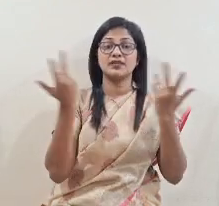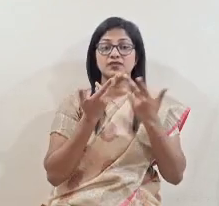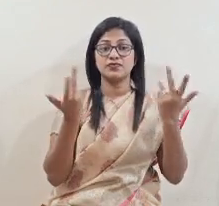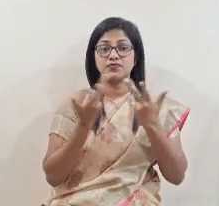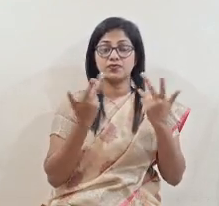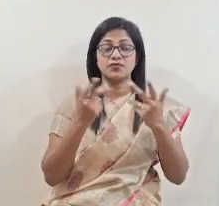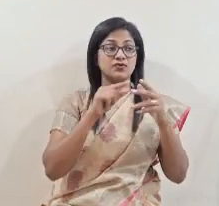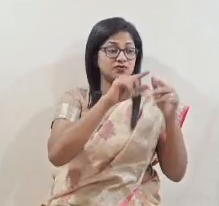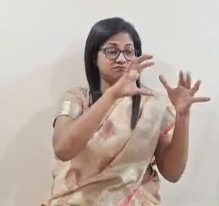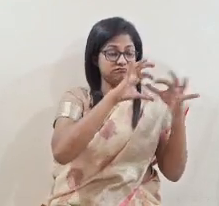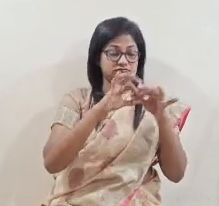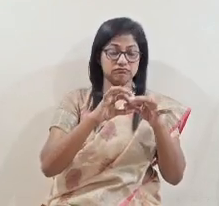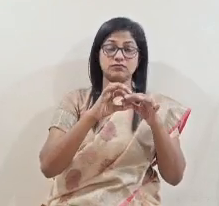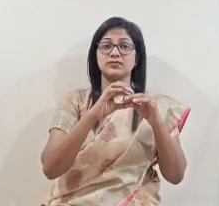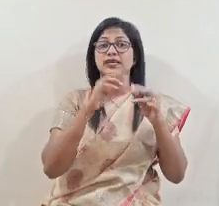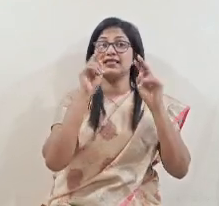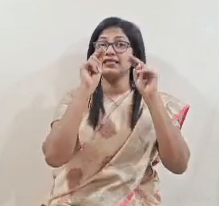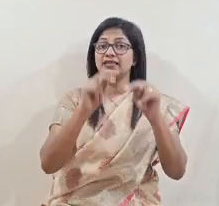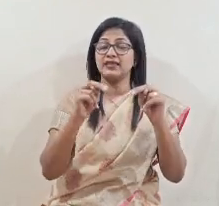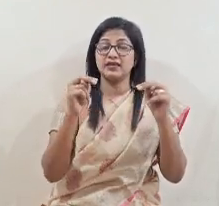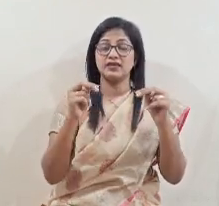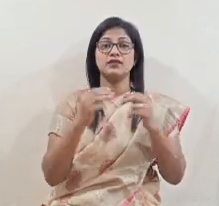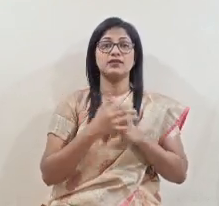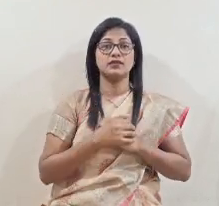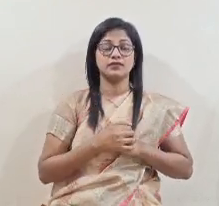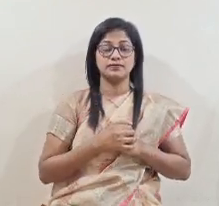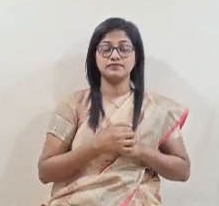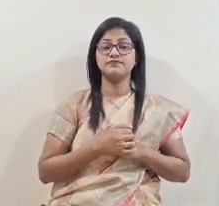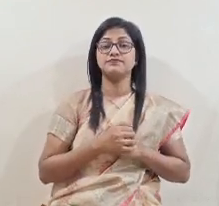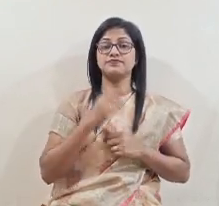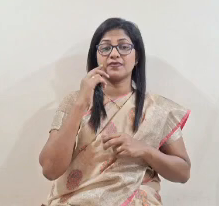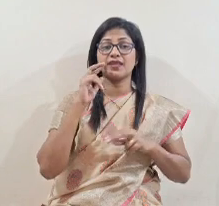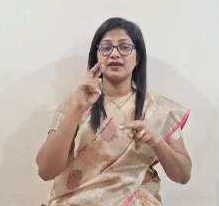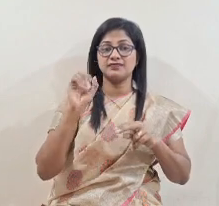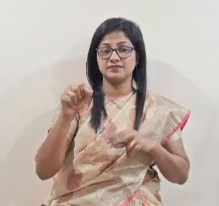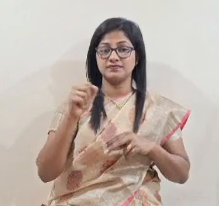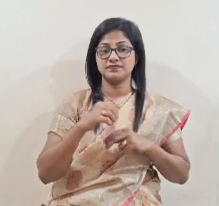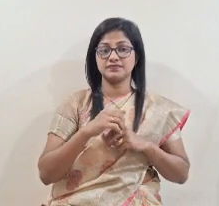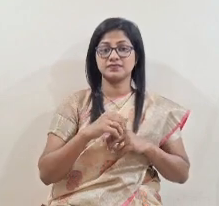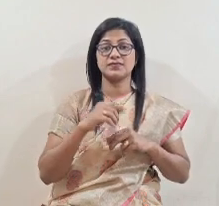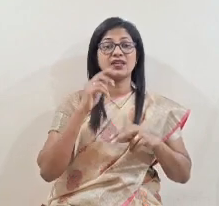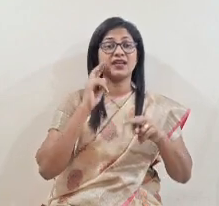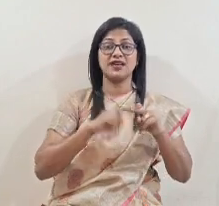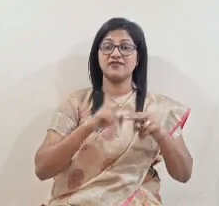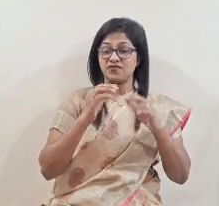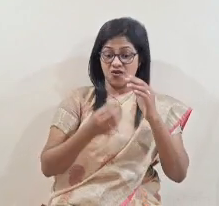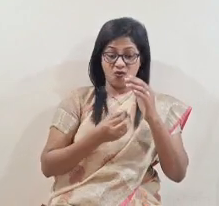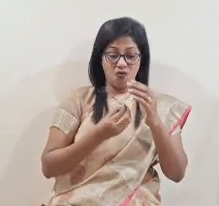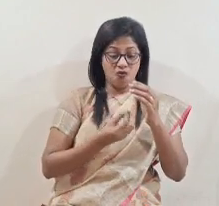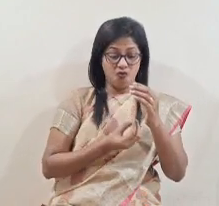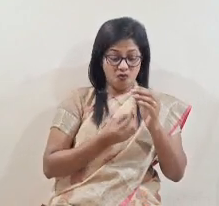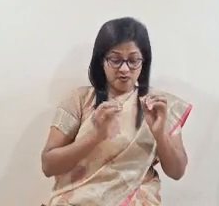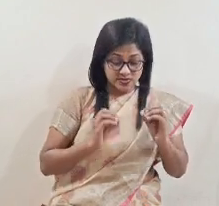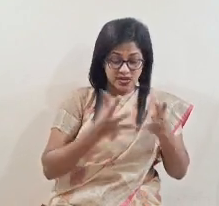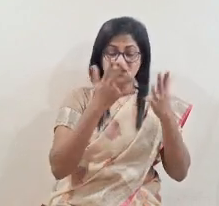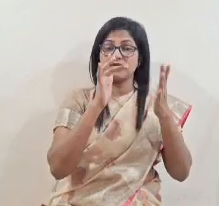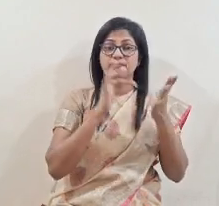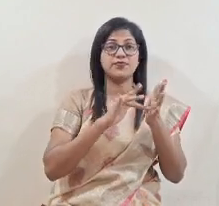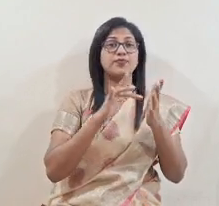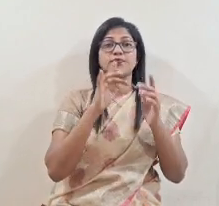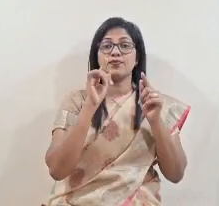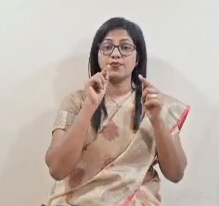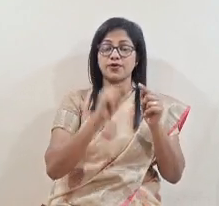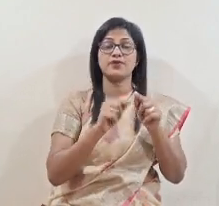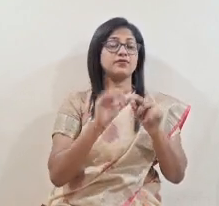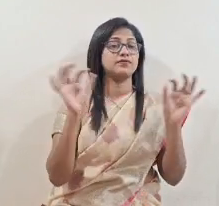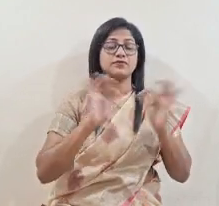point as such, we are estimating. So this can also help in estimating. If we consider